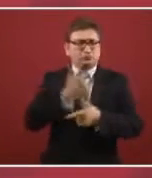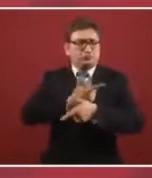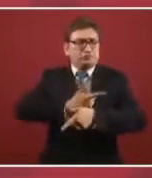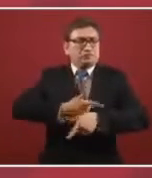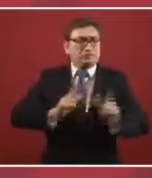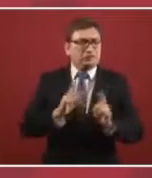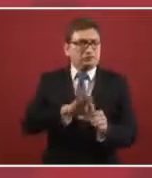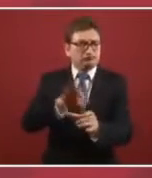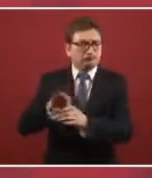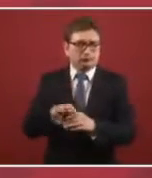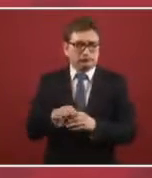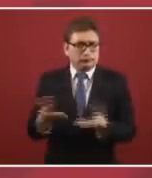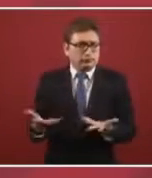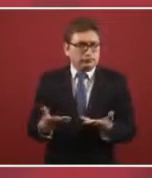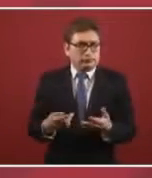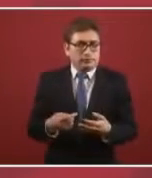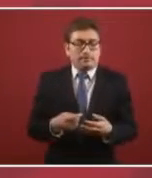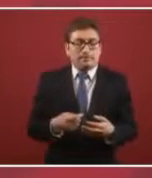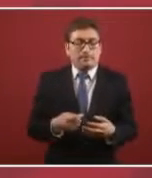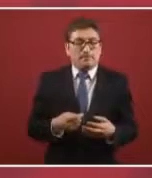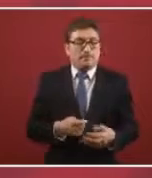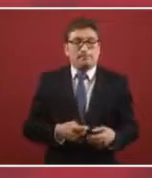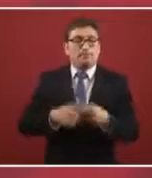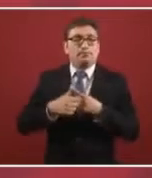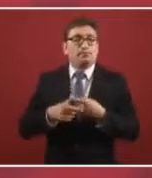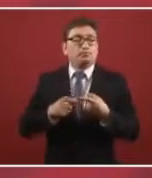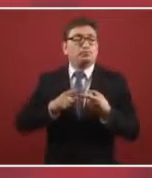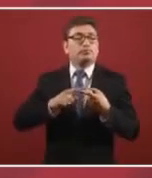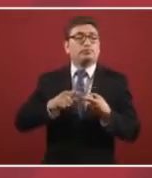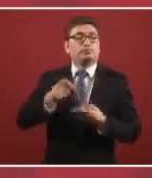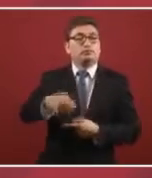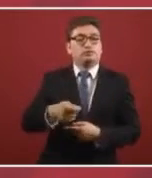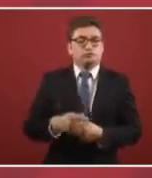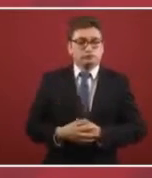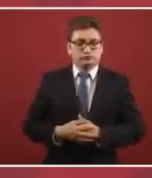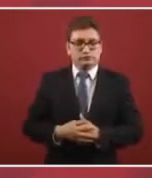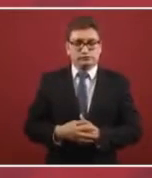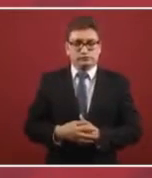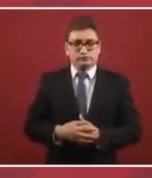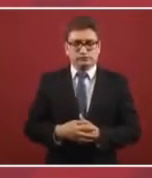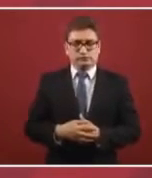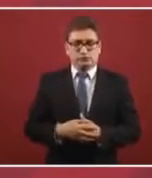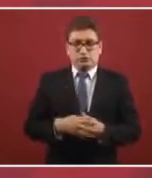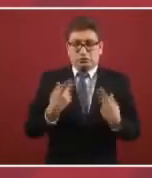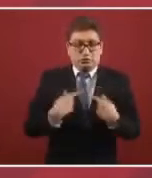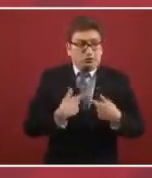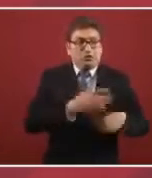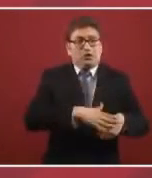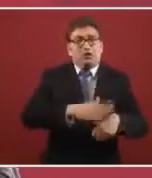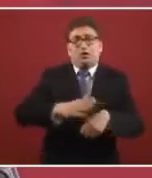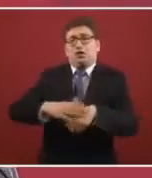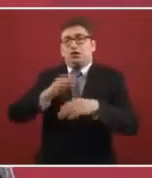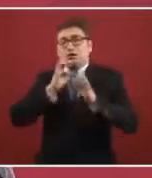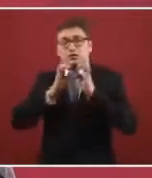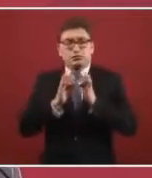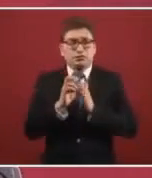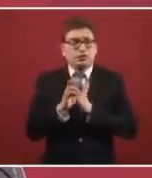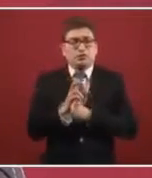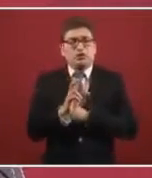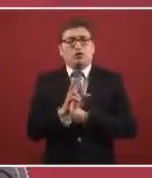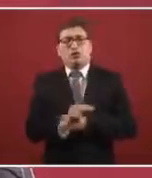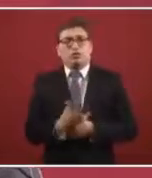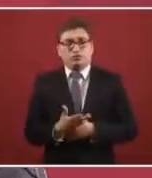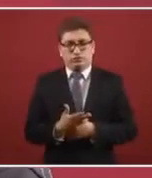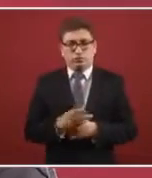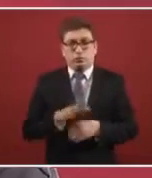Entonces, primero, So first, que no se hiciera la that they consulta not be el mismo consulting día